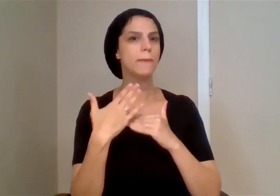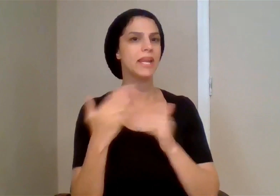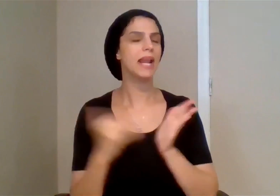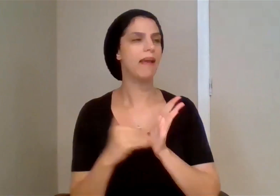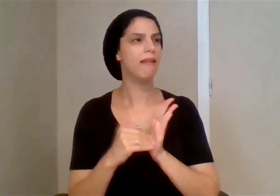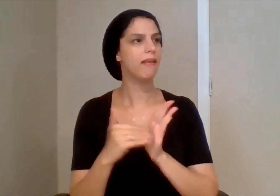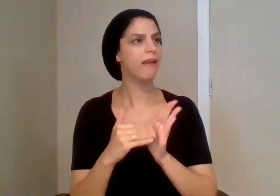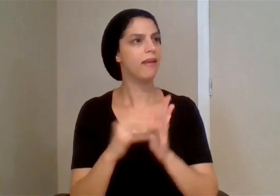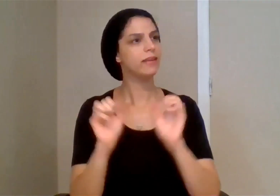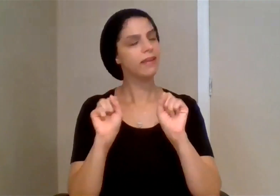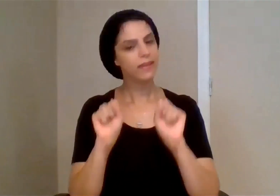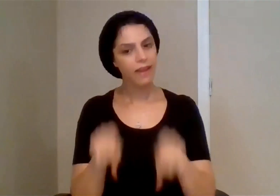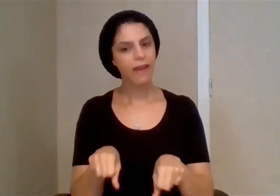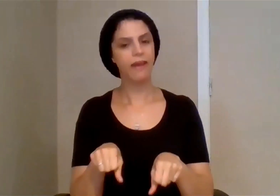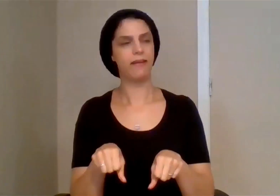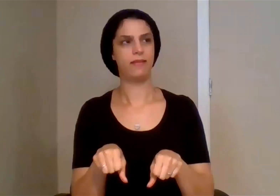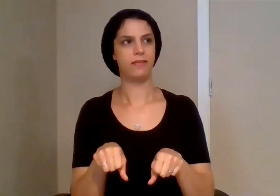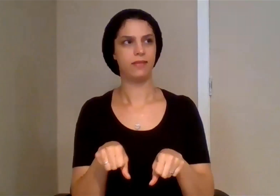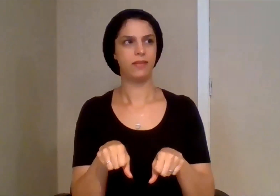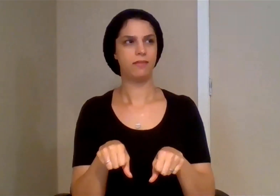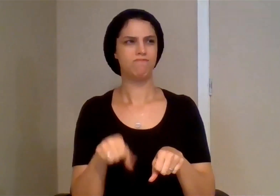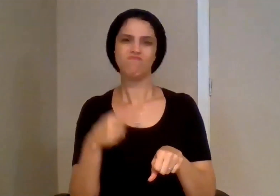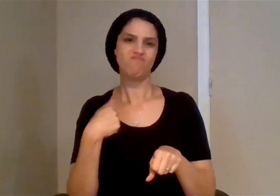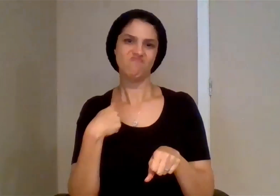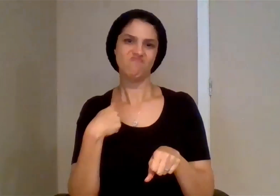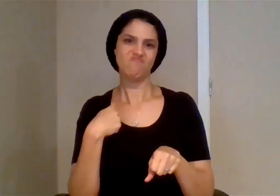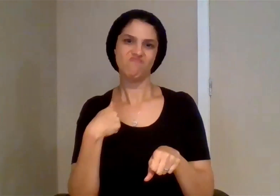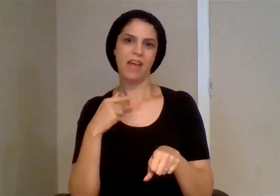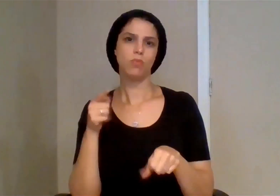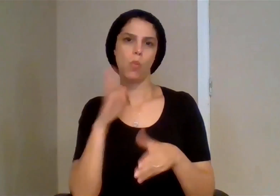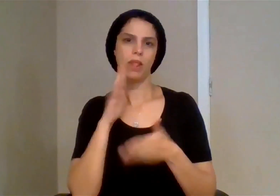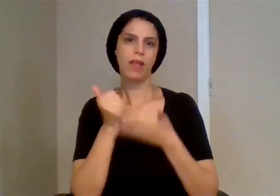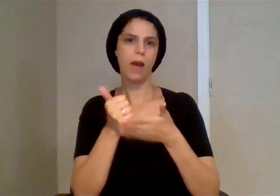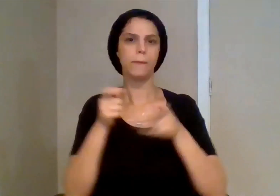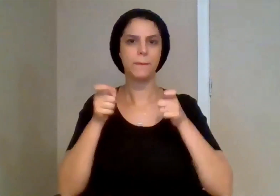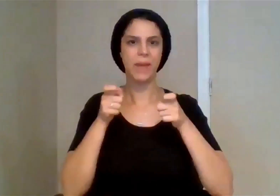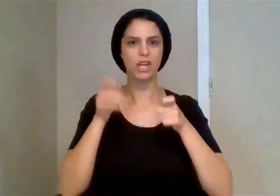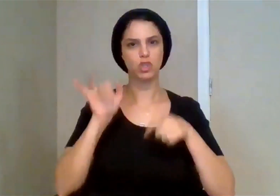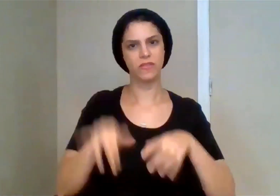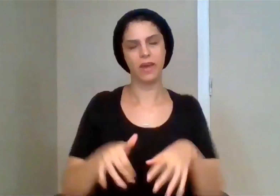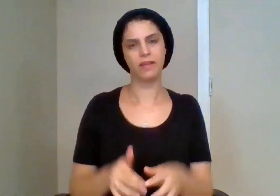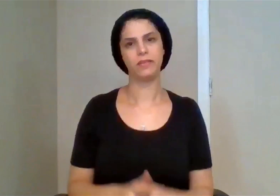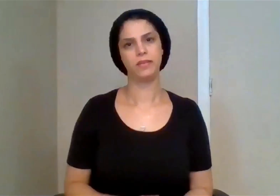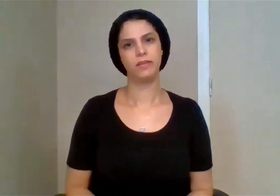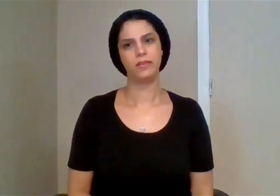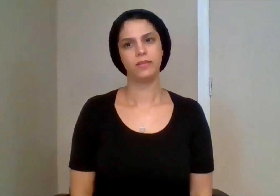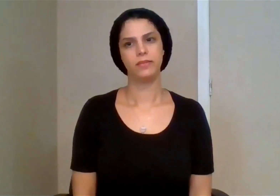And so that's the way to kind of manage that.